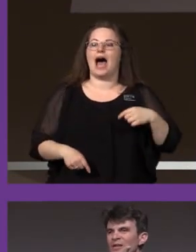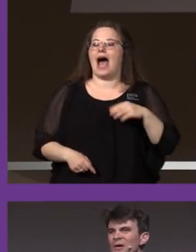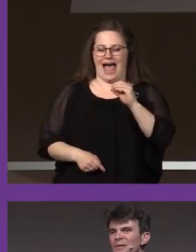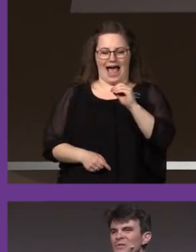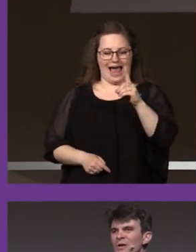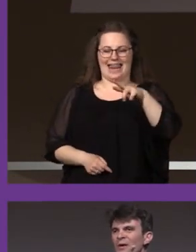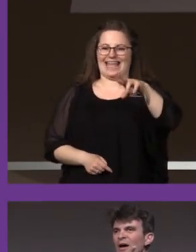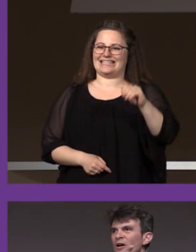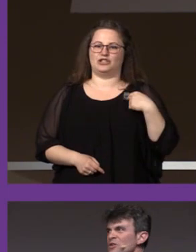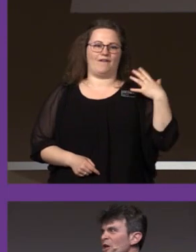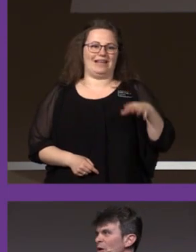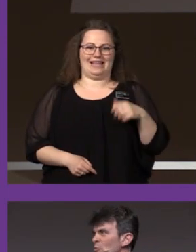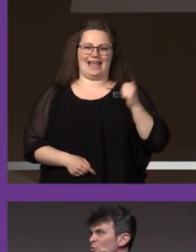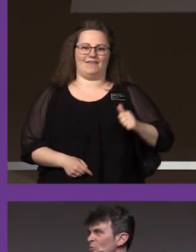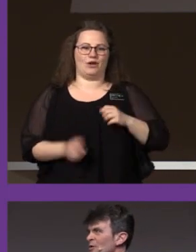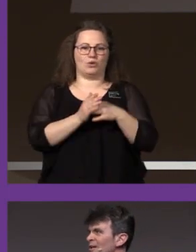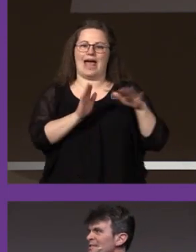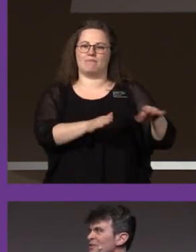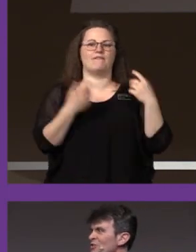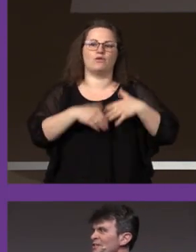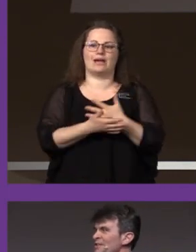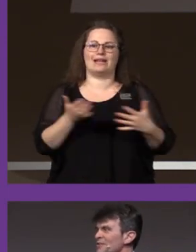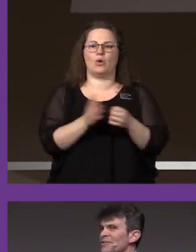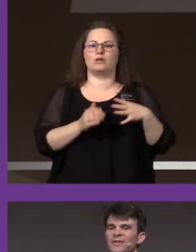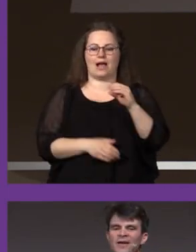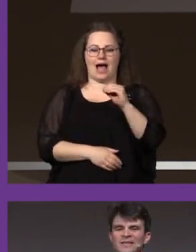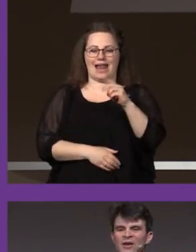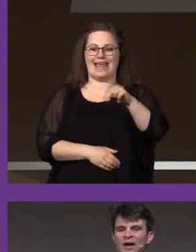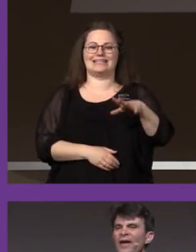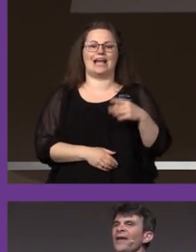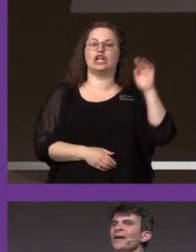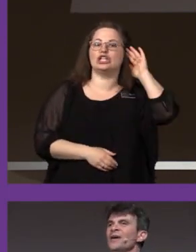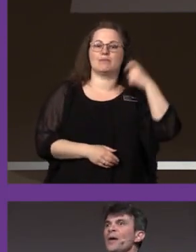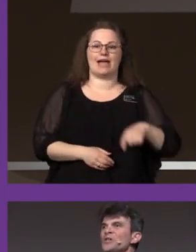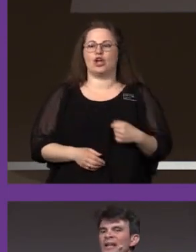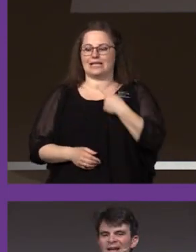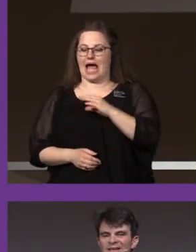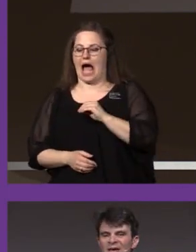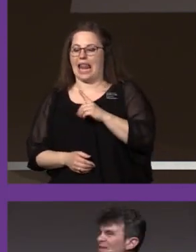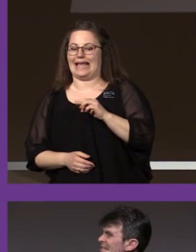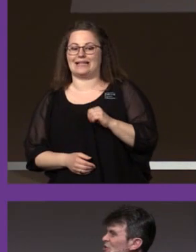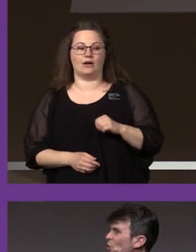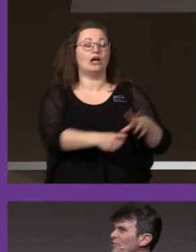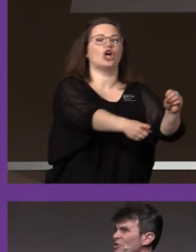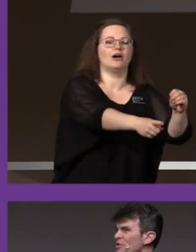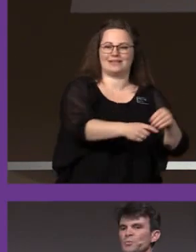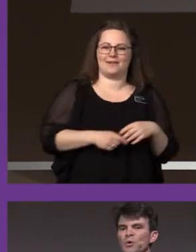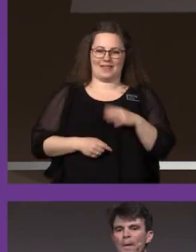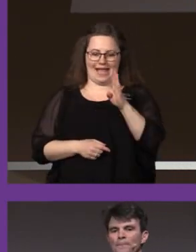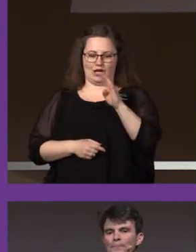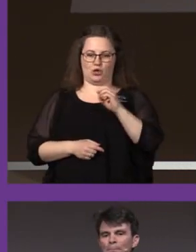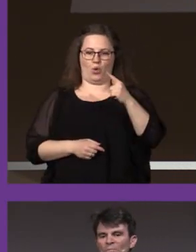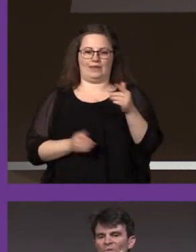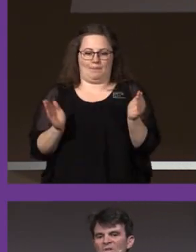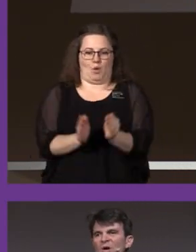word Alexa because I can't use it at home at all, because then she'll listen and she'll, say, okay. So Amazon Alexa, this is the Dot version, the small